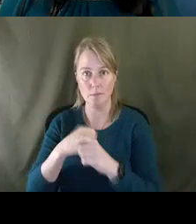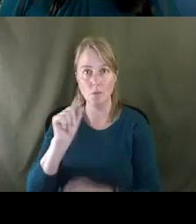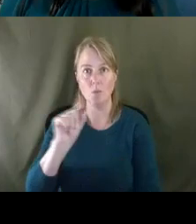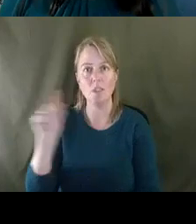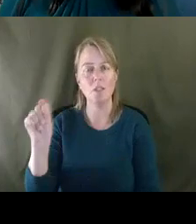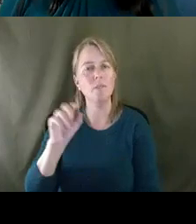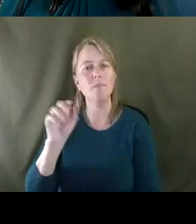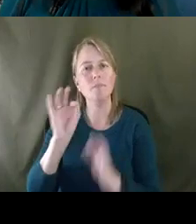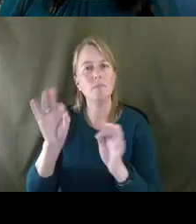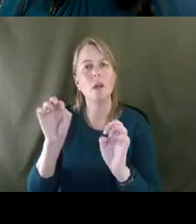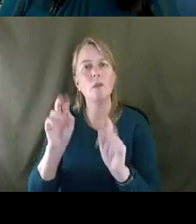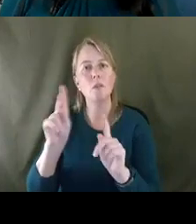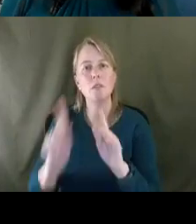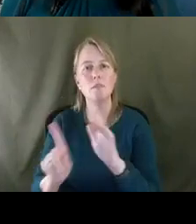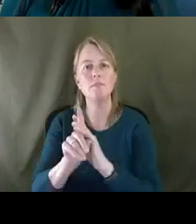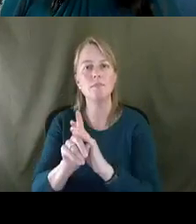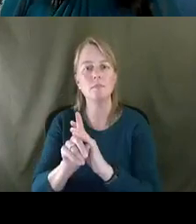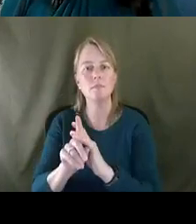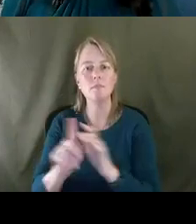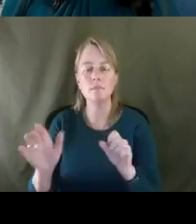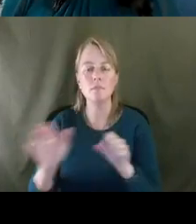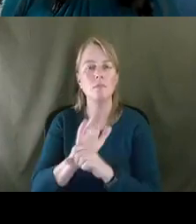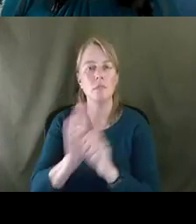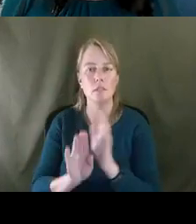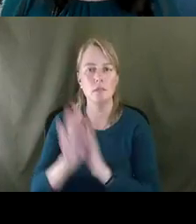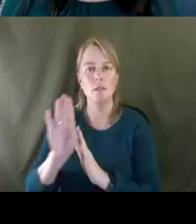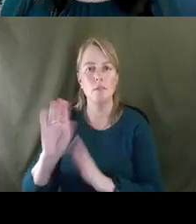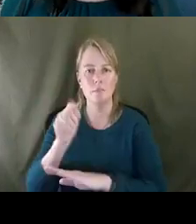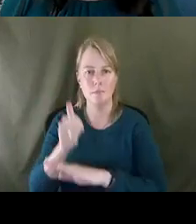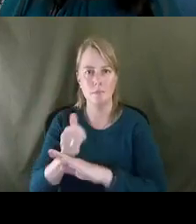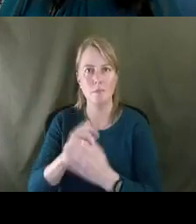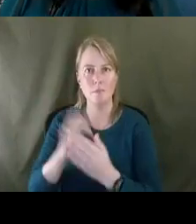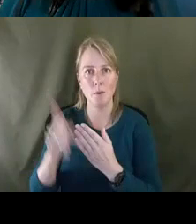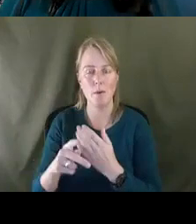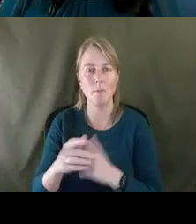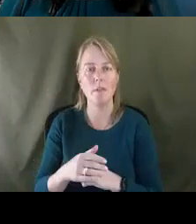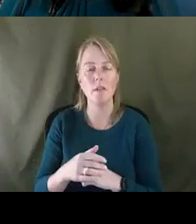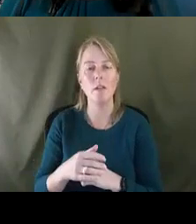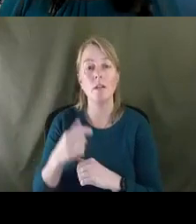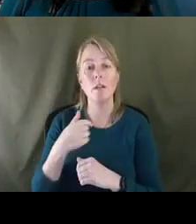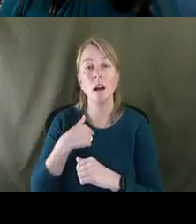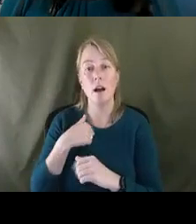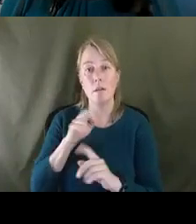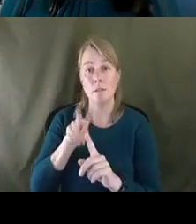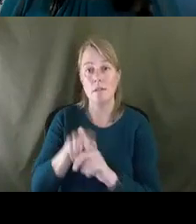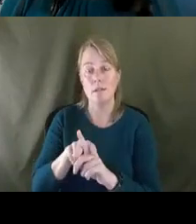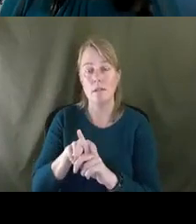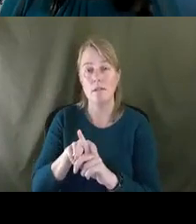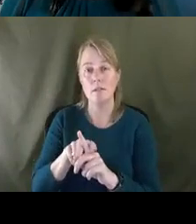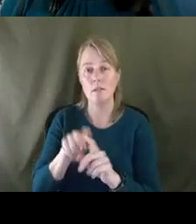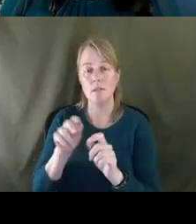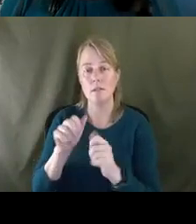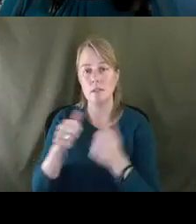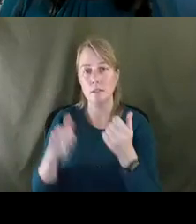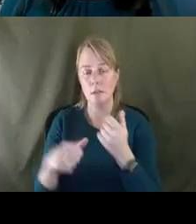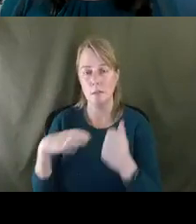opportunity arose for us to fully develop and implement this program. I was assigned to the